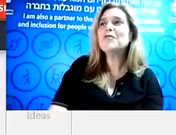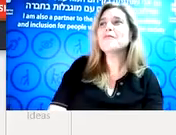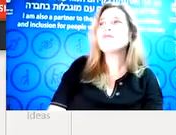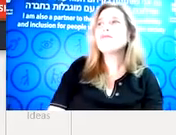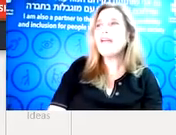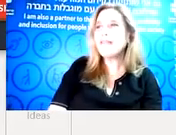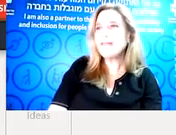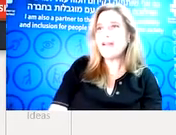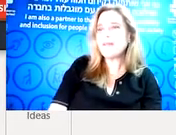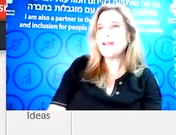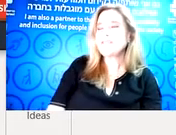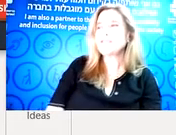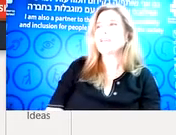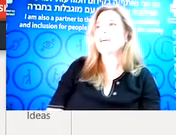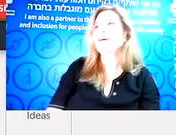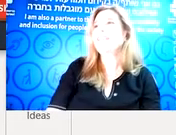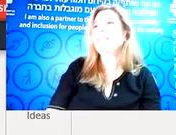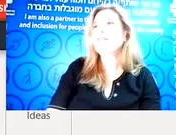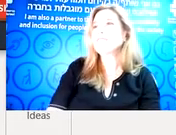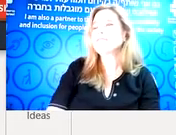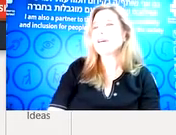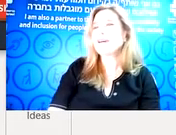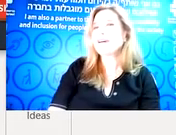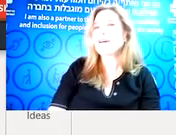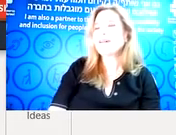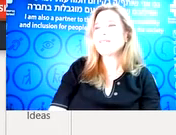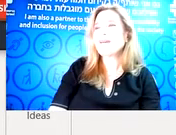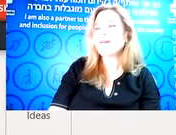you very, very much. That was